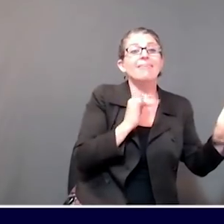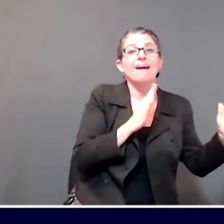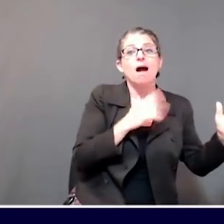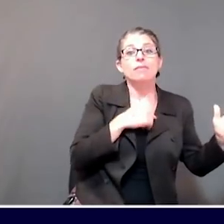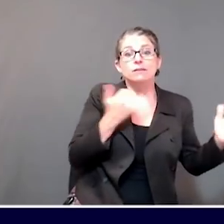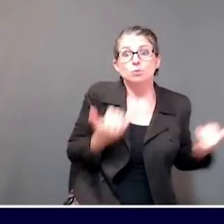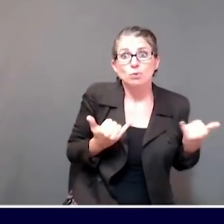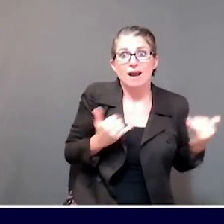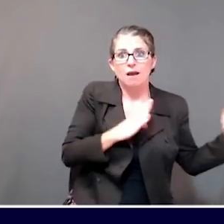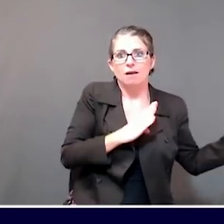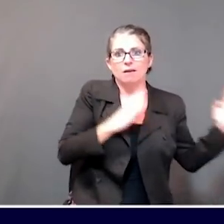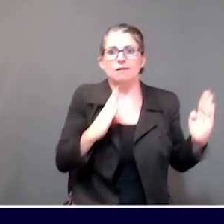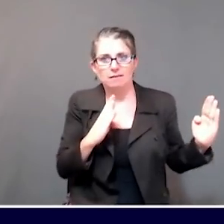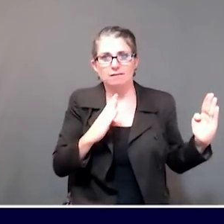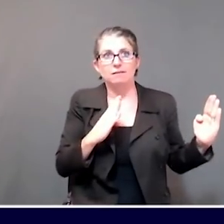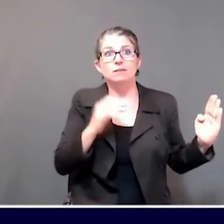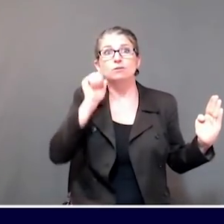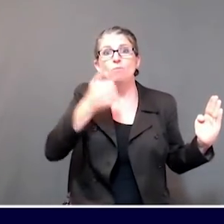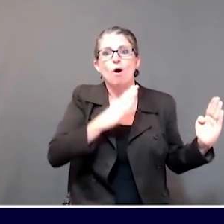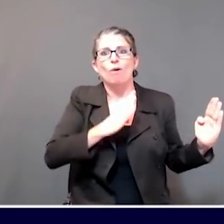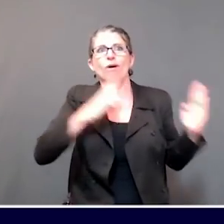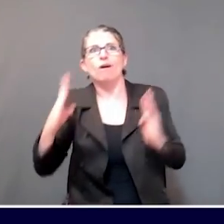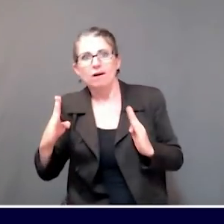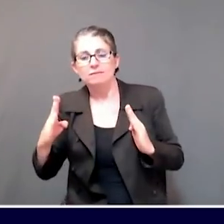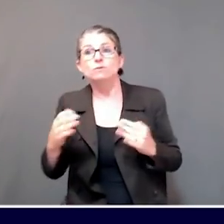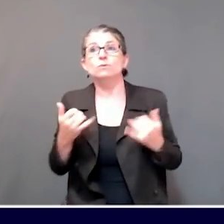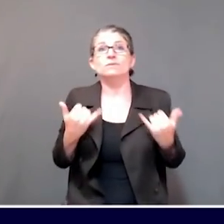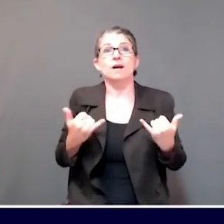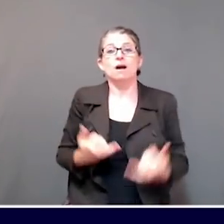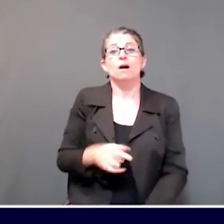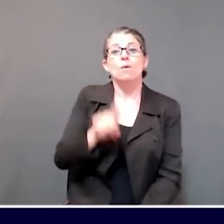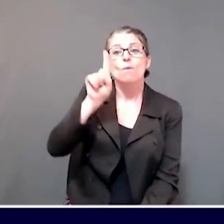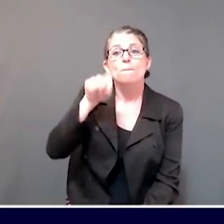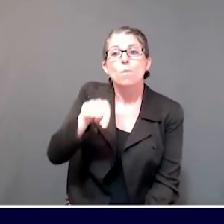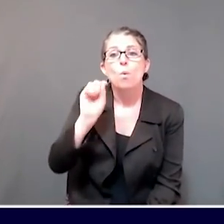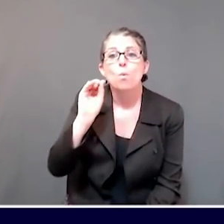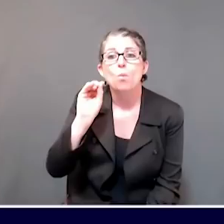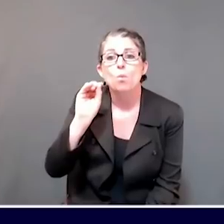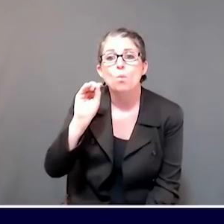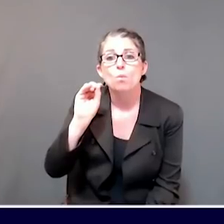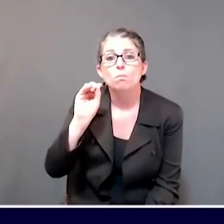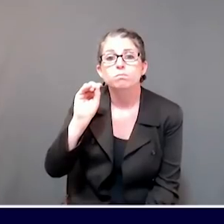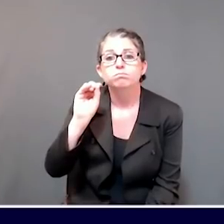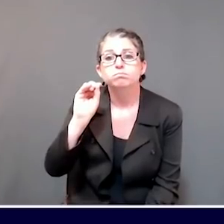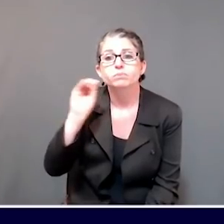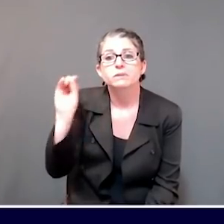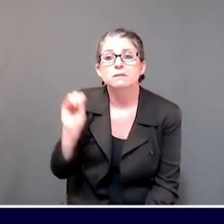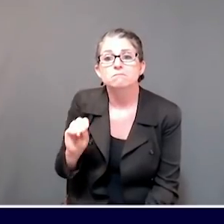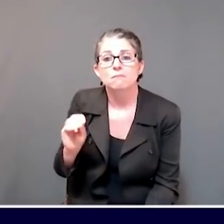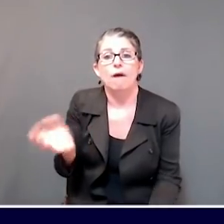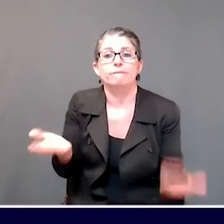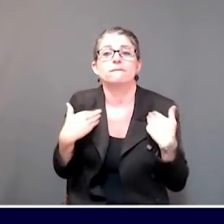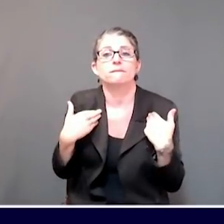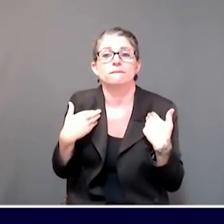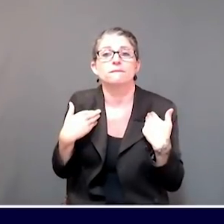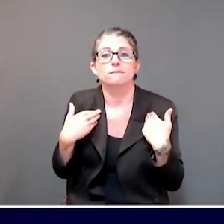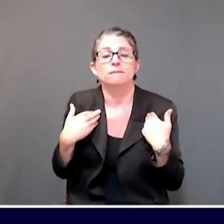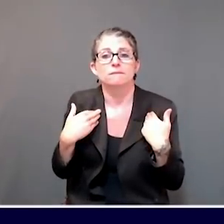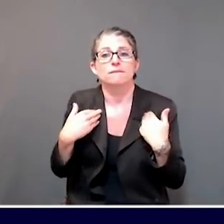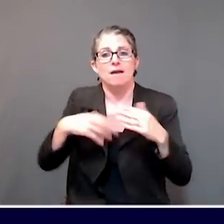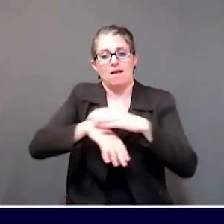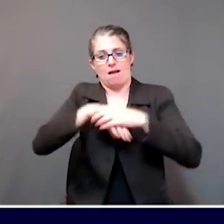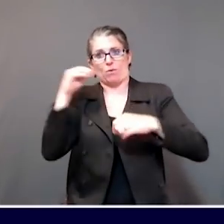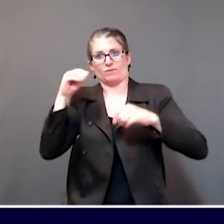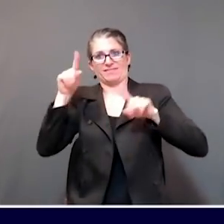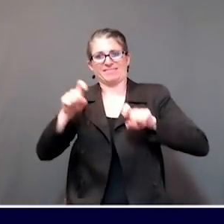at 1.0%. We also are keeping track of the overall volume of tests that are being conducted.